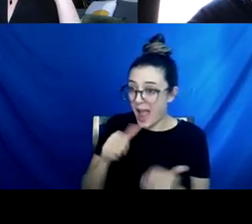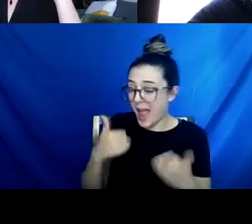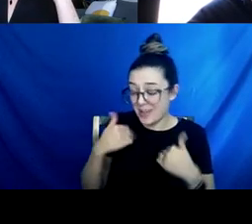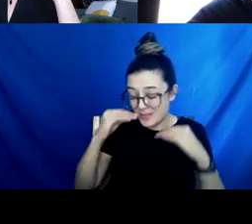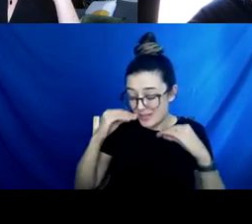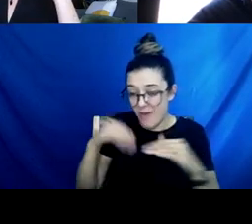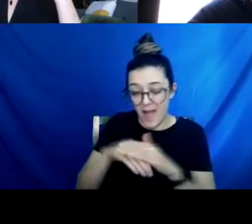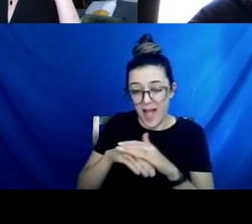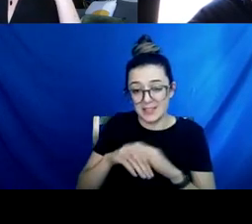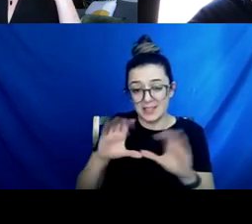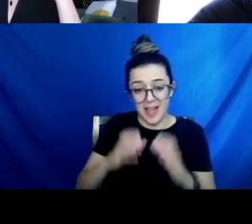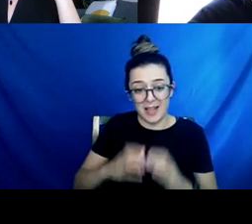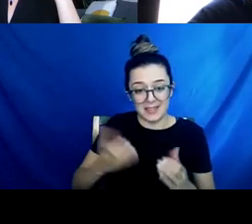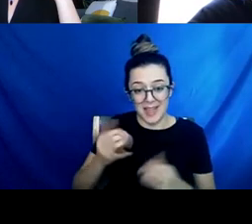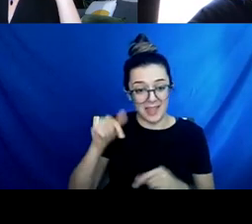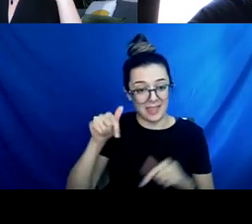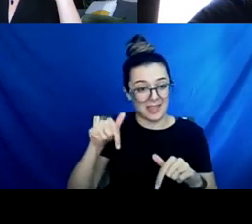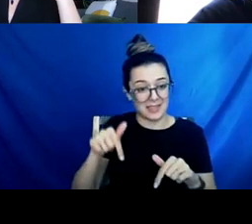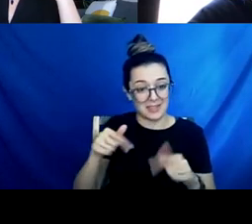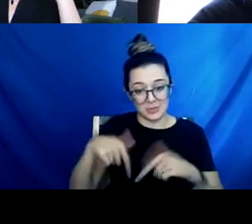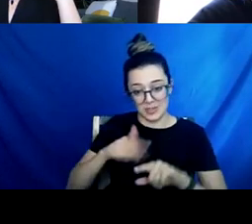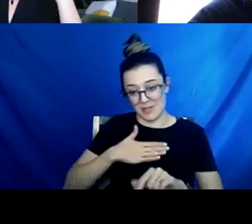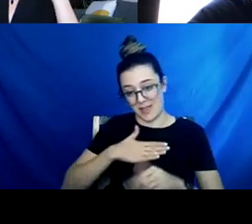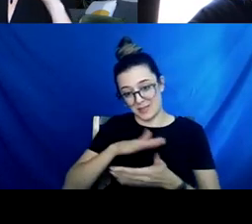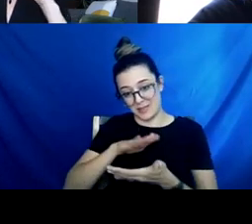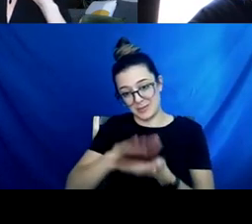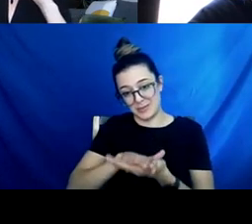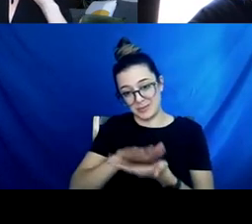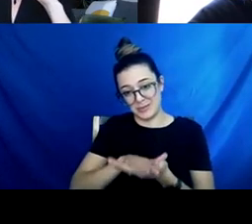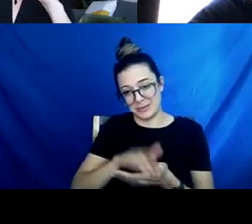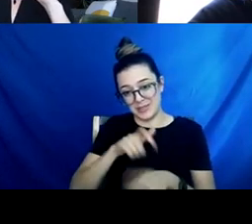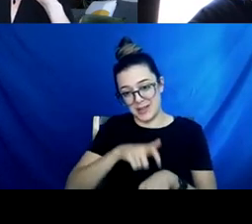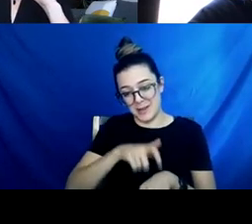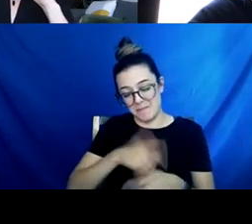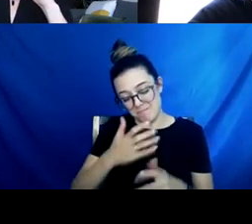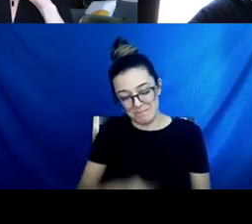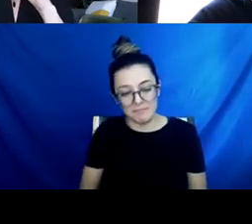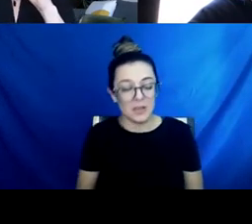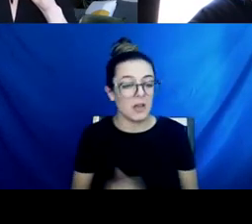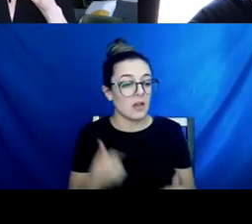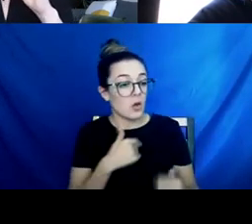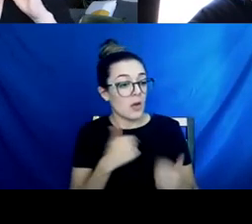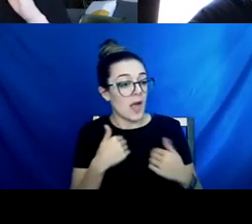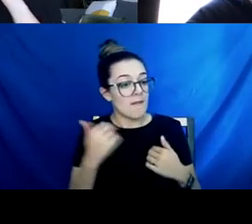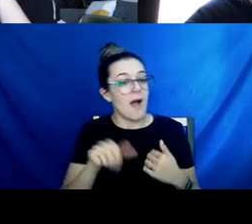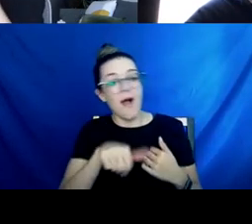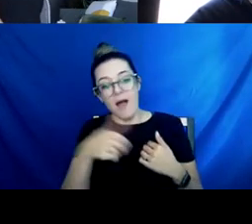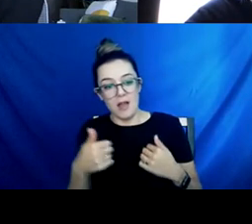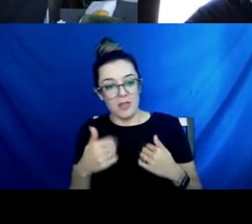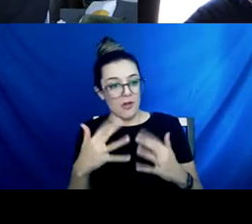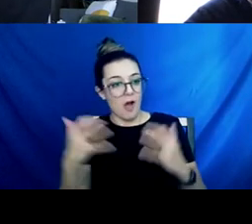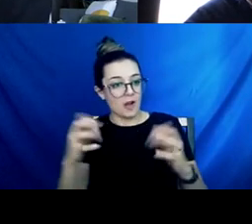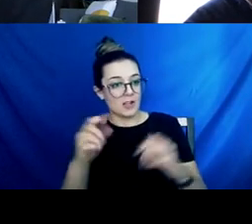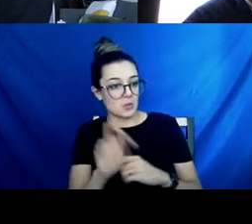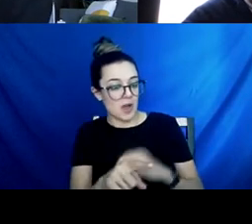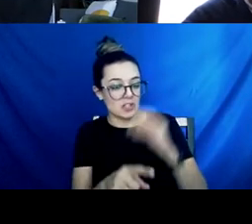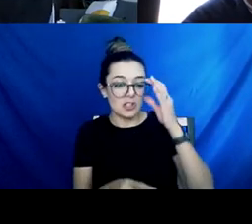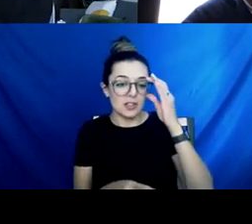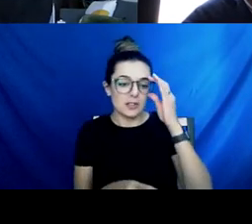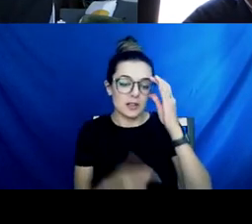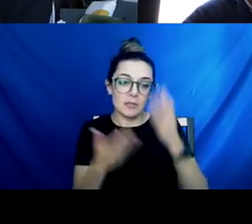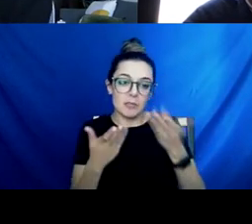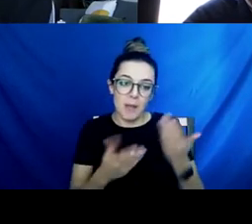to recognize that there are still these massive issues like immigration at the border and the way these Haitians